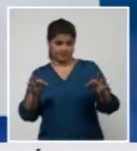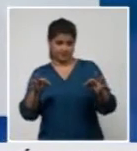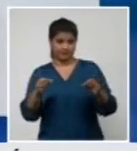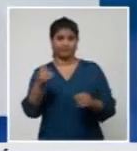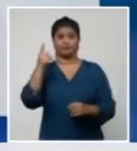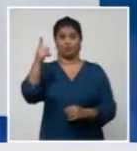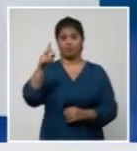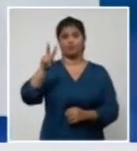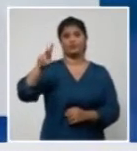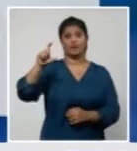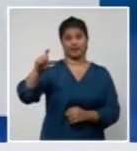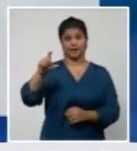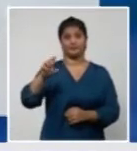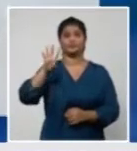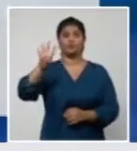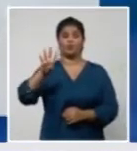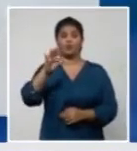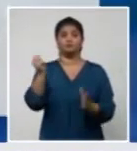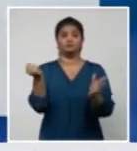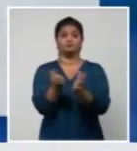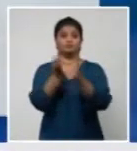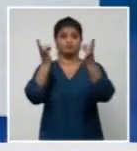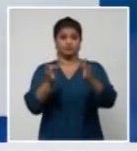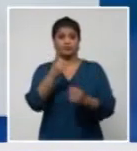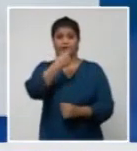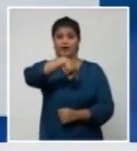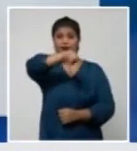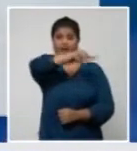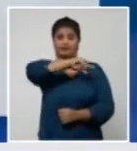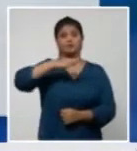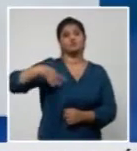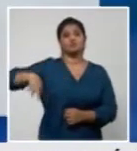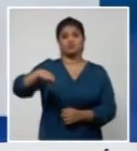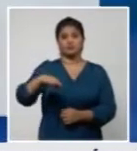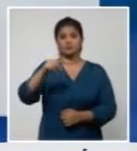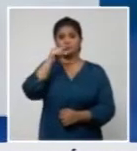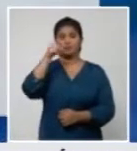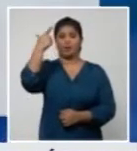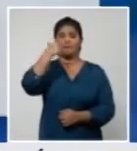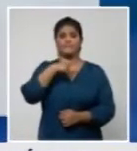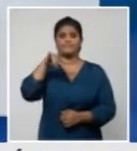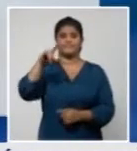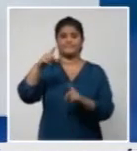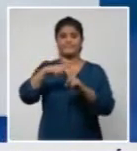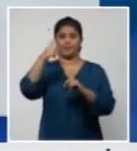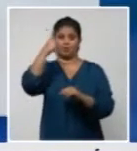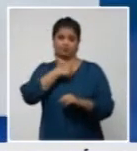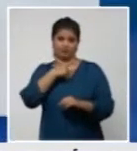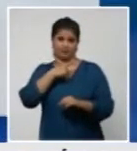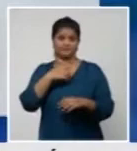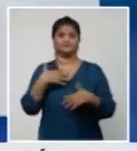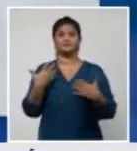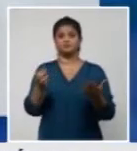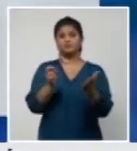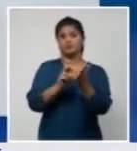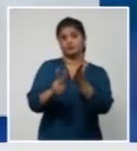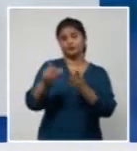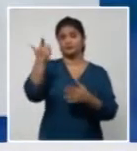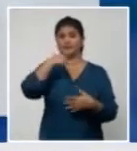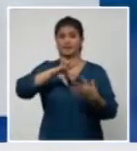Clara. All 4 cases under 20 years of age diagnosed yesterday are from